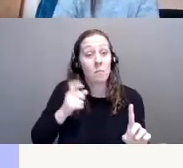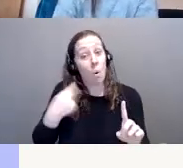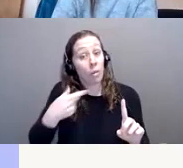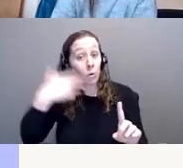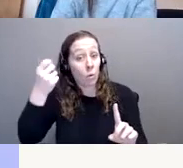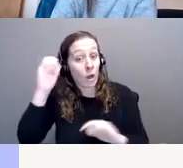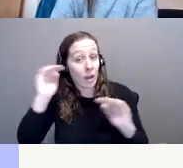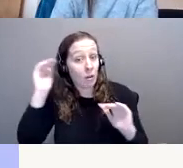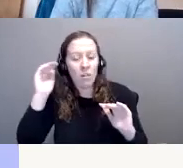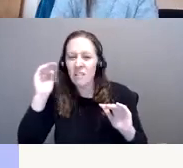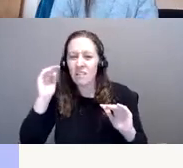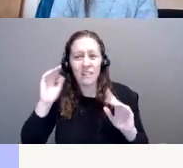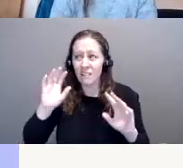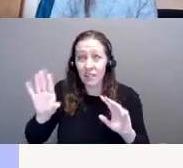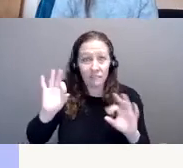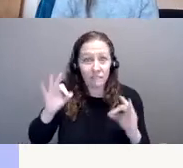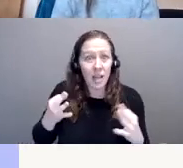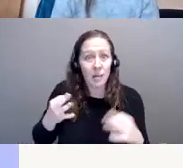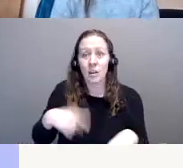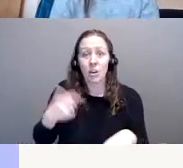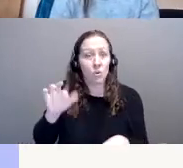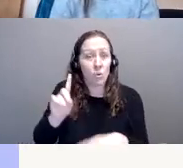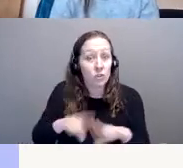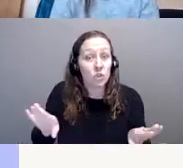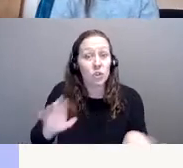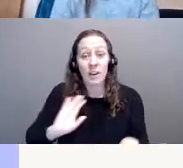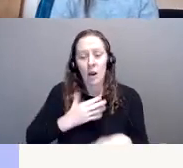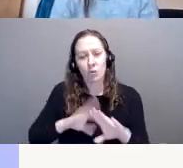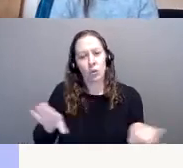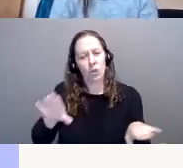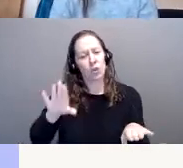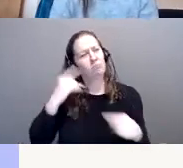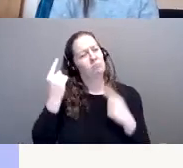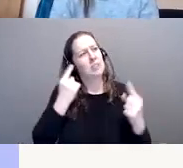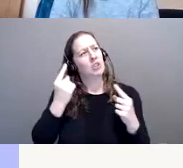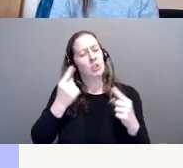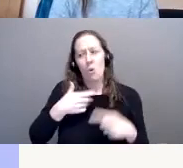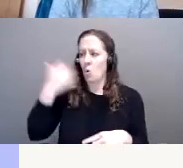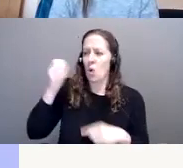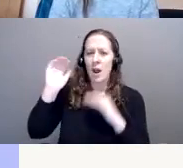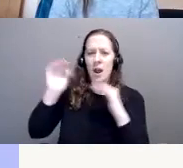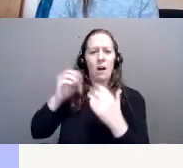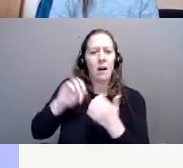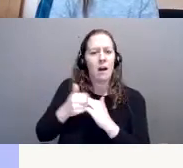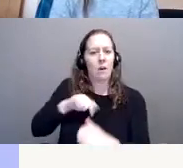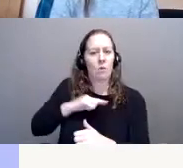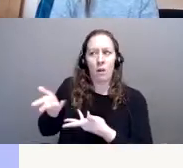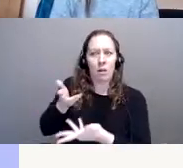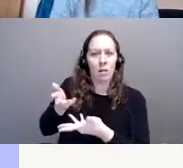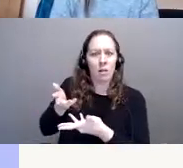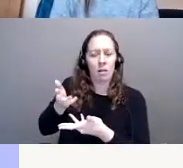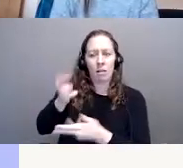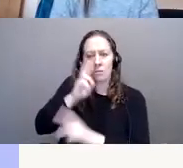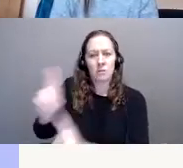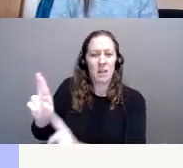their grandchildren, our children, to think about how we treat and respect older adults. So we will be posting this